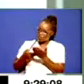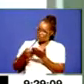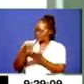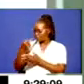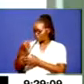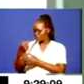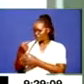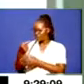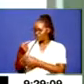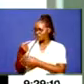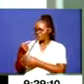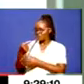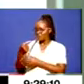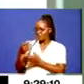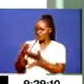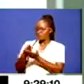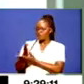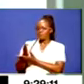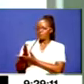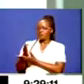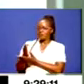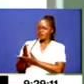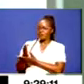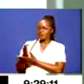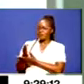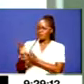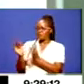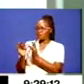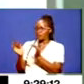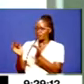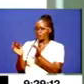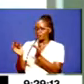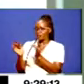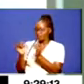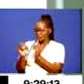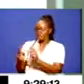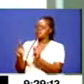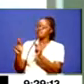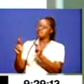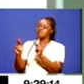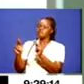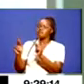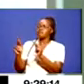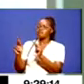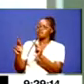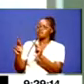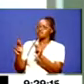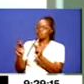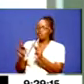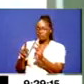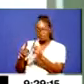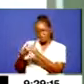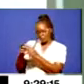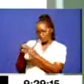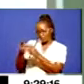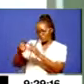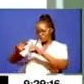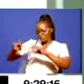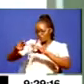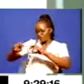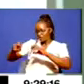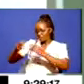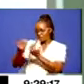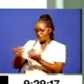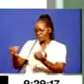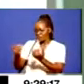is to ensure that the testing is okay. Actually, let me start from the research. That we have equipment that can